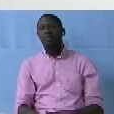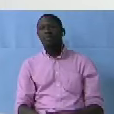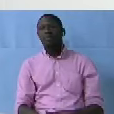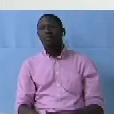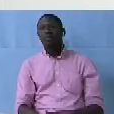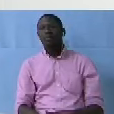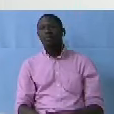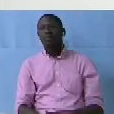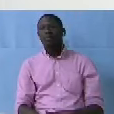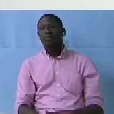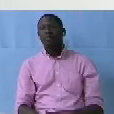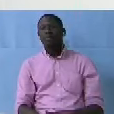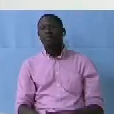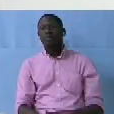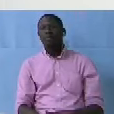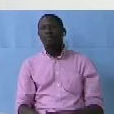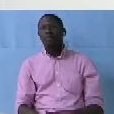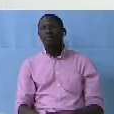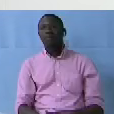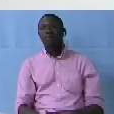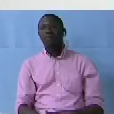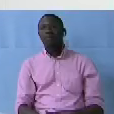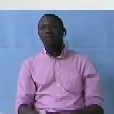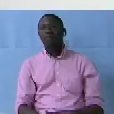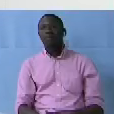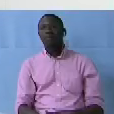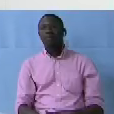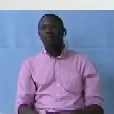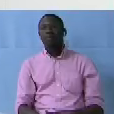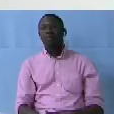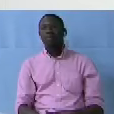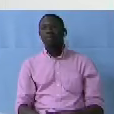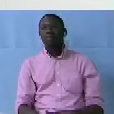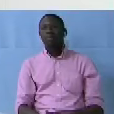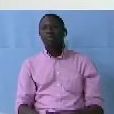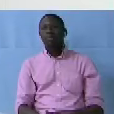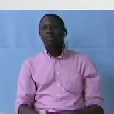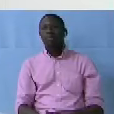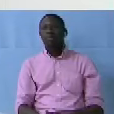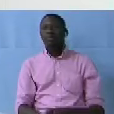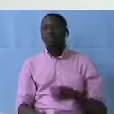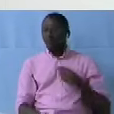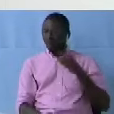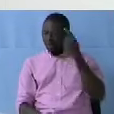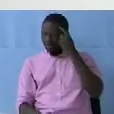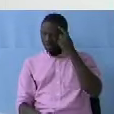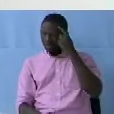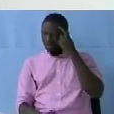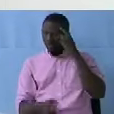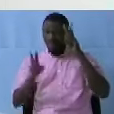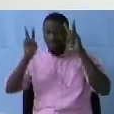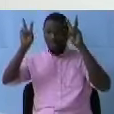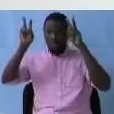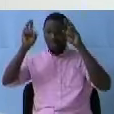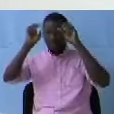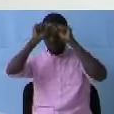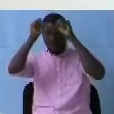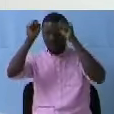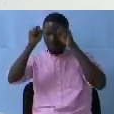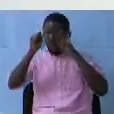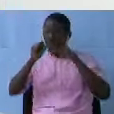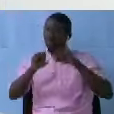dal. In effect, I think the Jamaican government abdicated its responsibility in that regard.